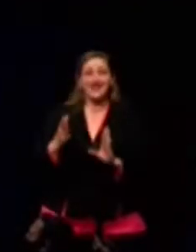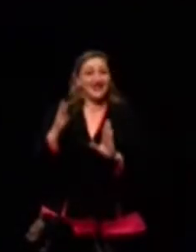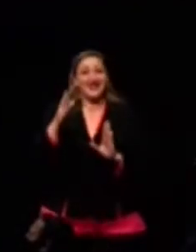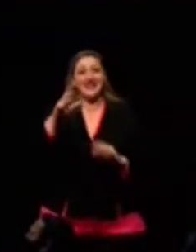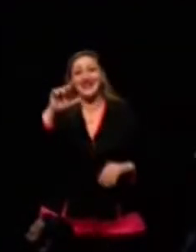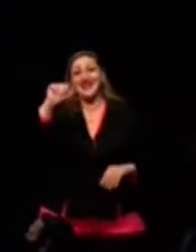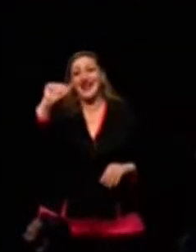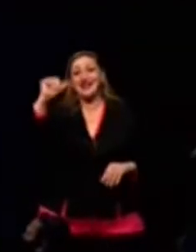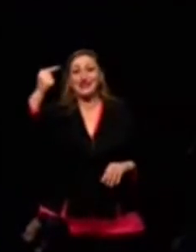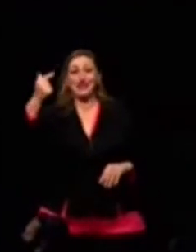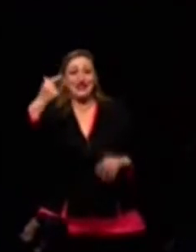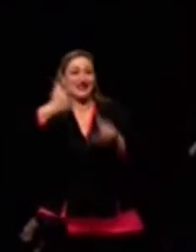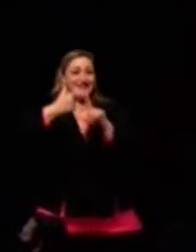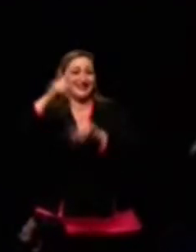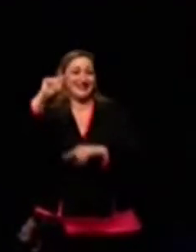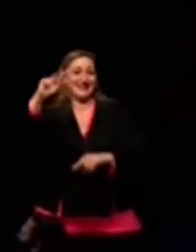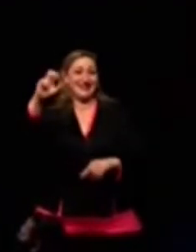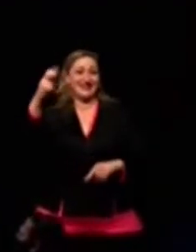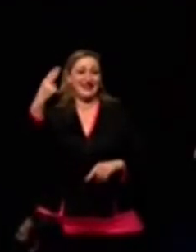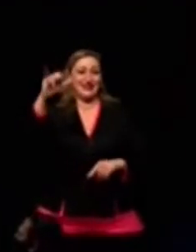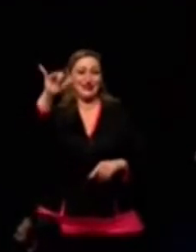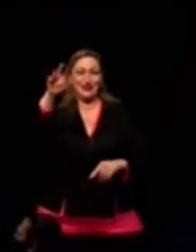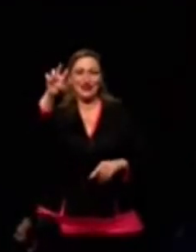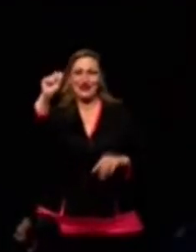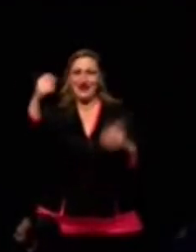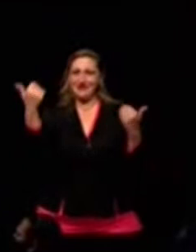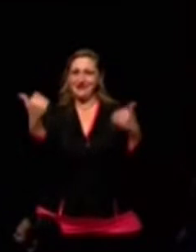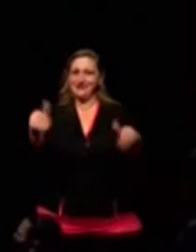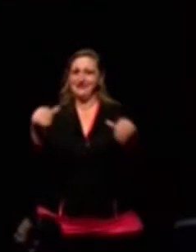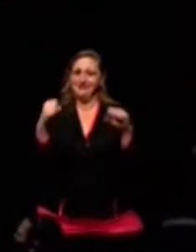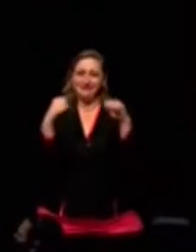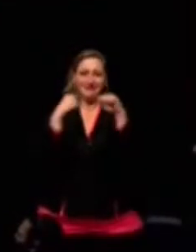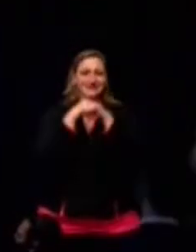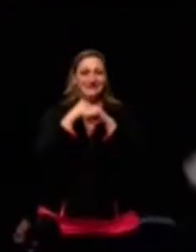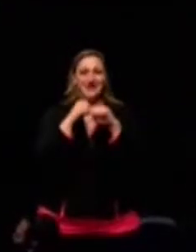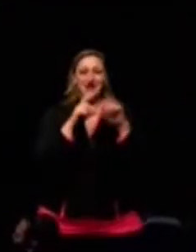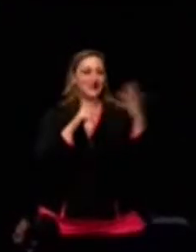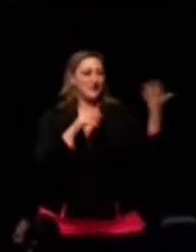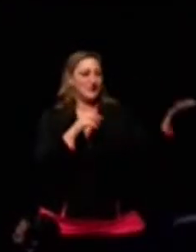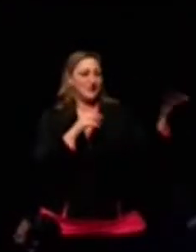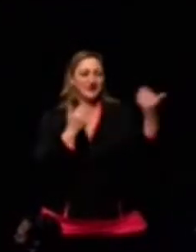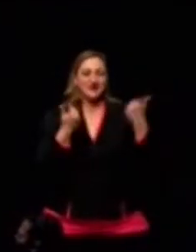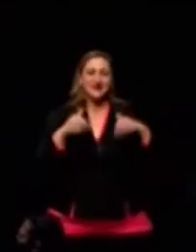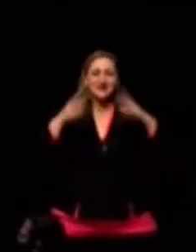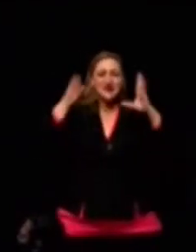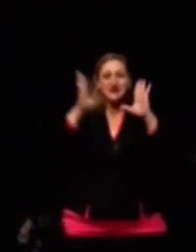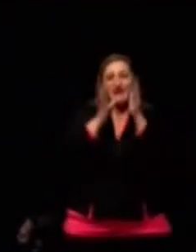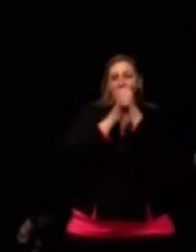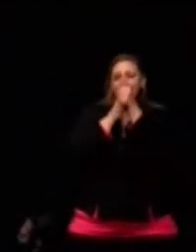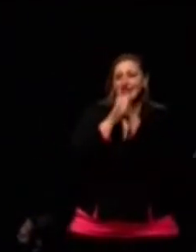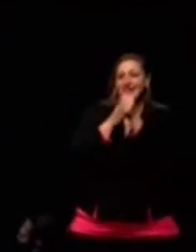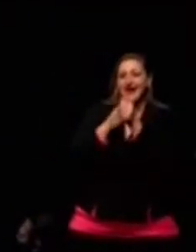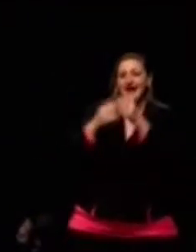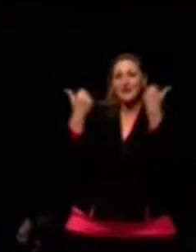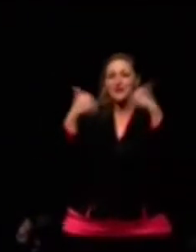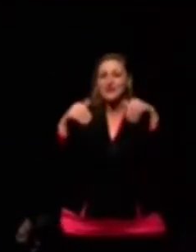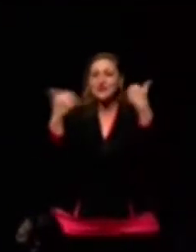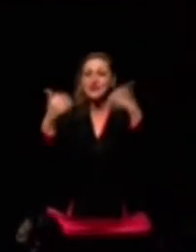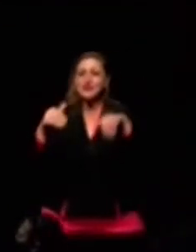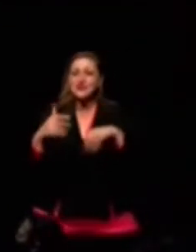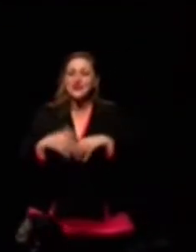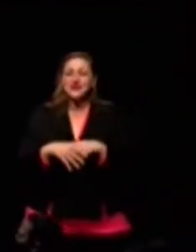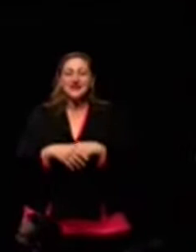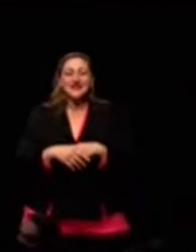our Comptroller, Tom DiNapoli, Speaker, Carl Hastie, and Leader, Andrea